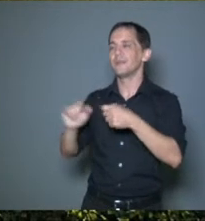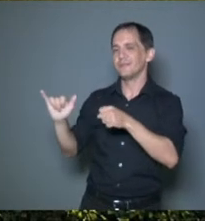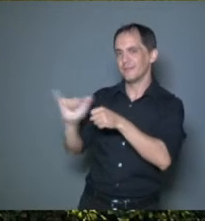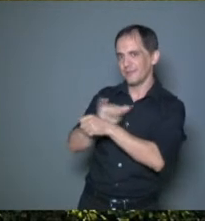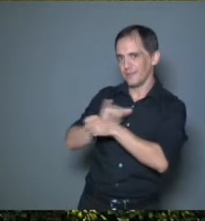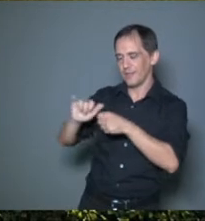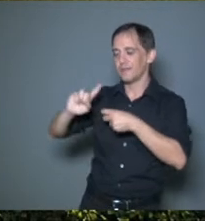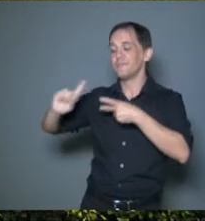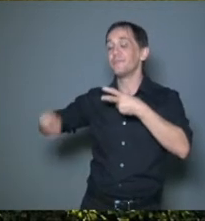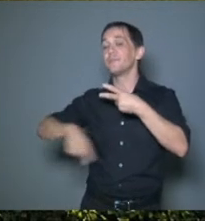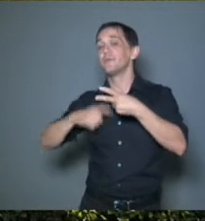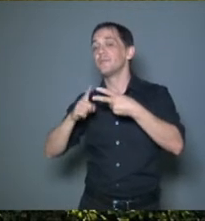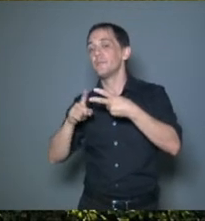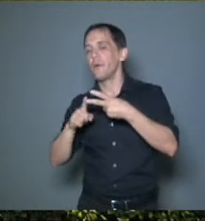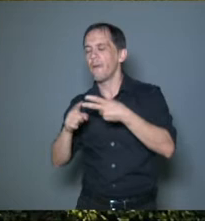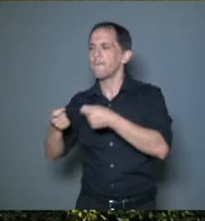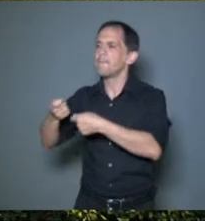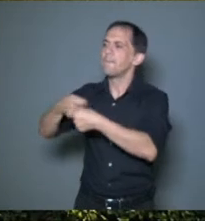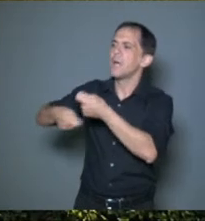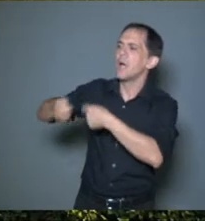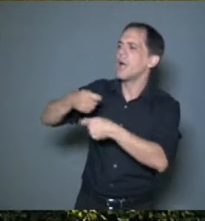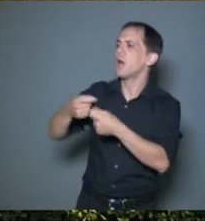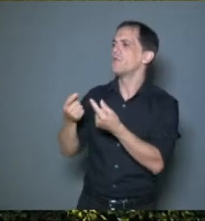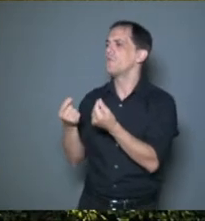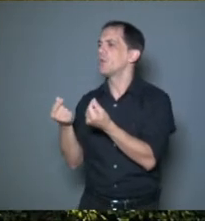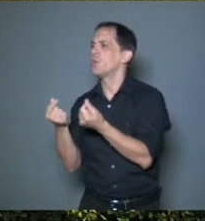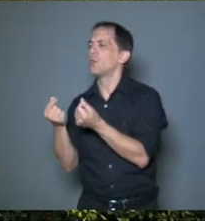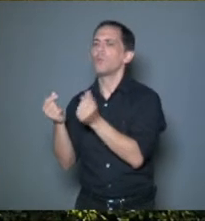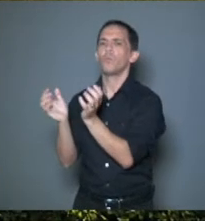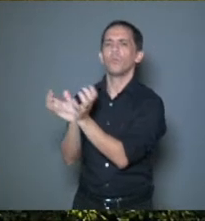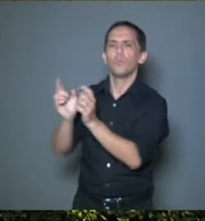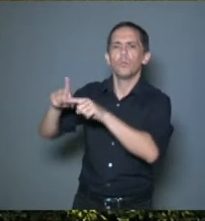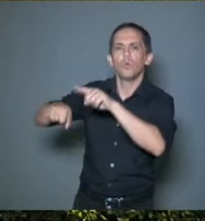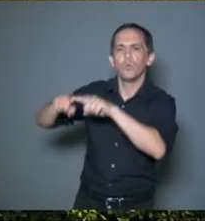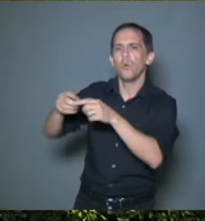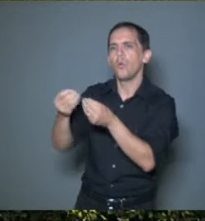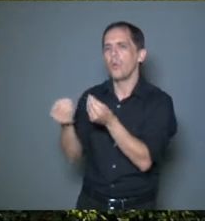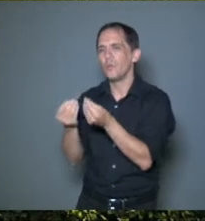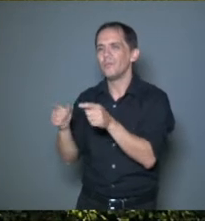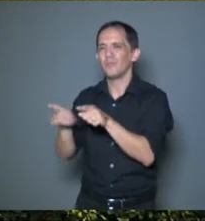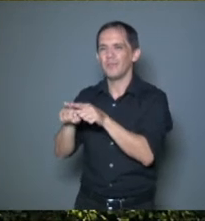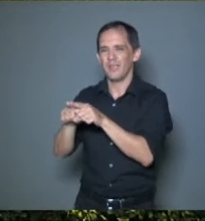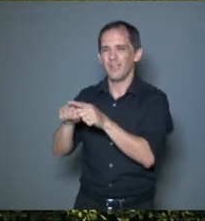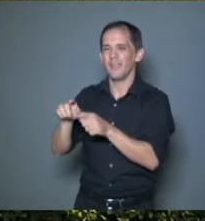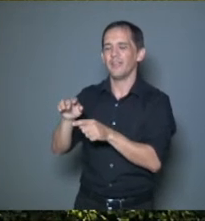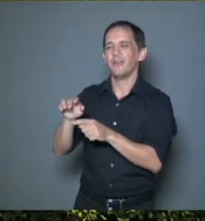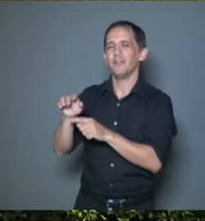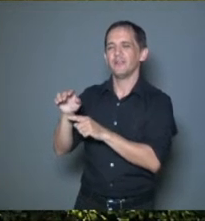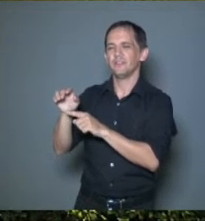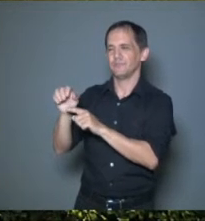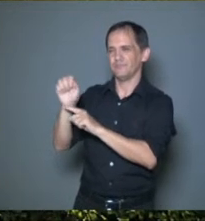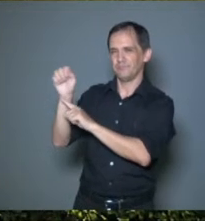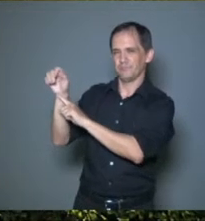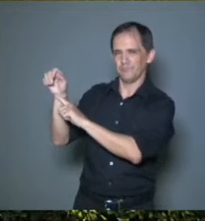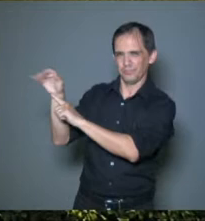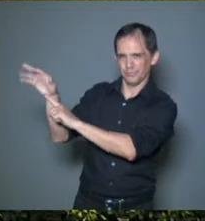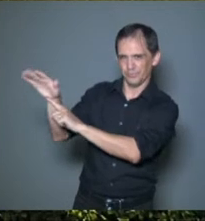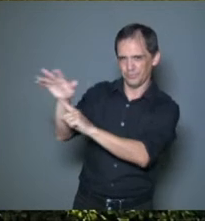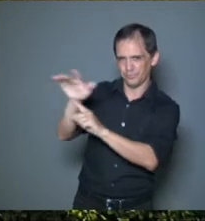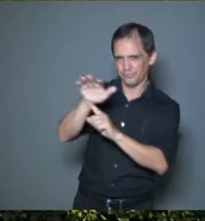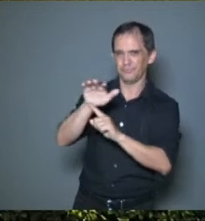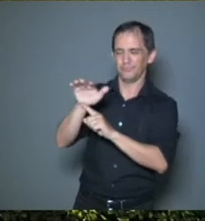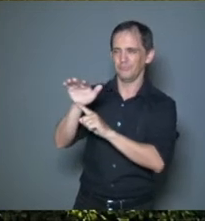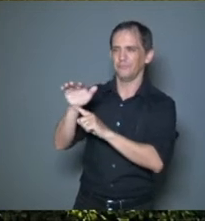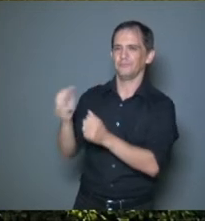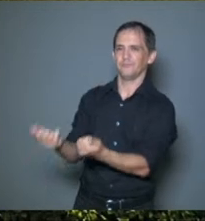then a bit about the market. I will talk about commodity prices and also about fertilizer prices.